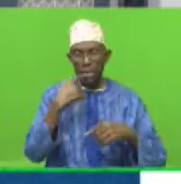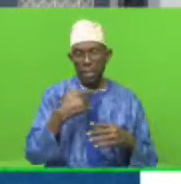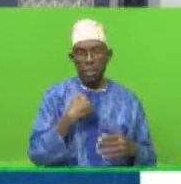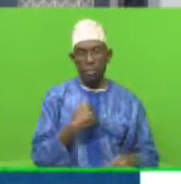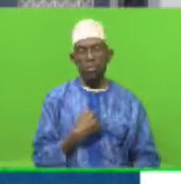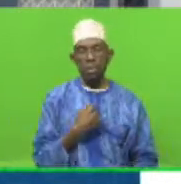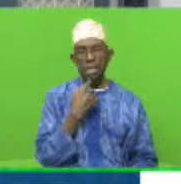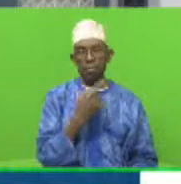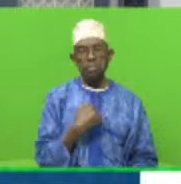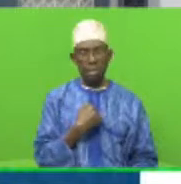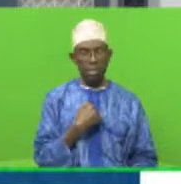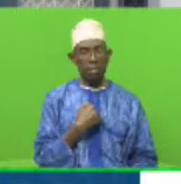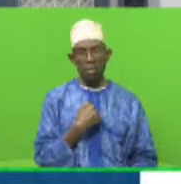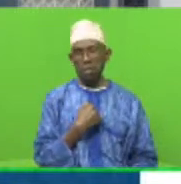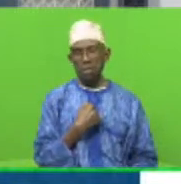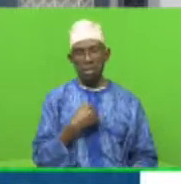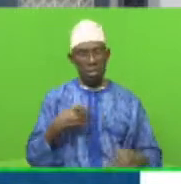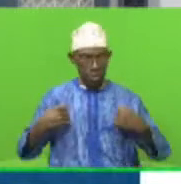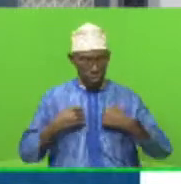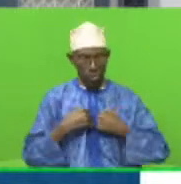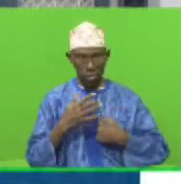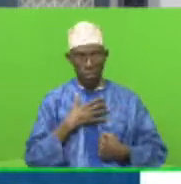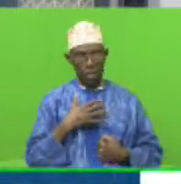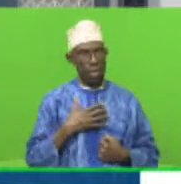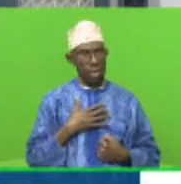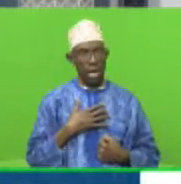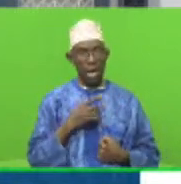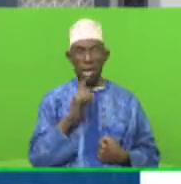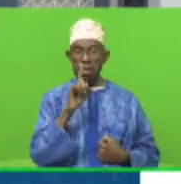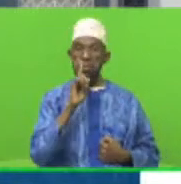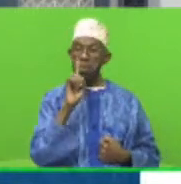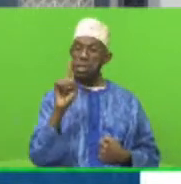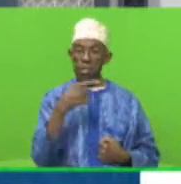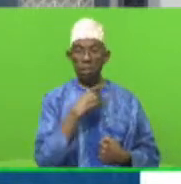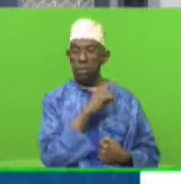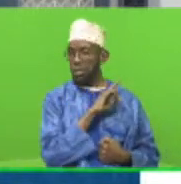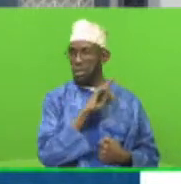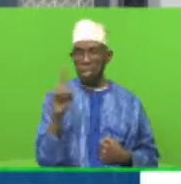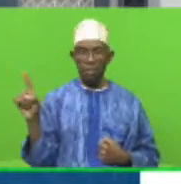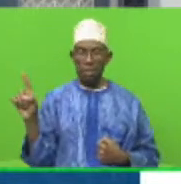say? Me and my suit. 100,000? No way.